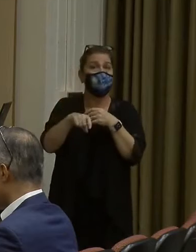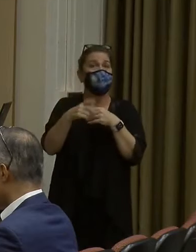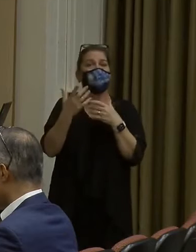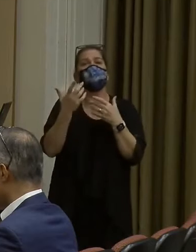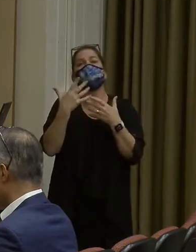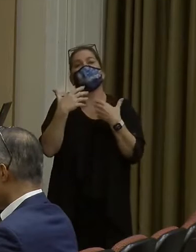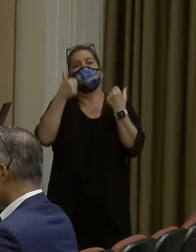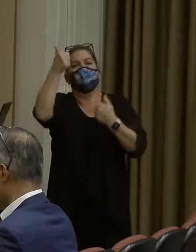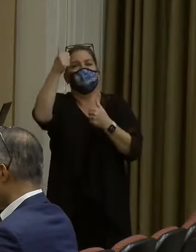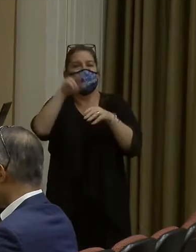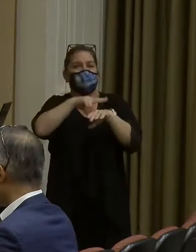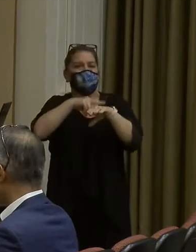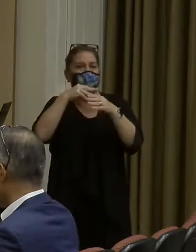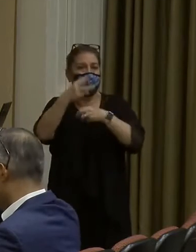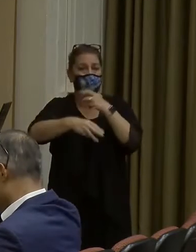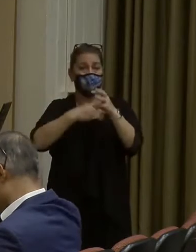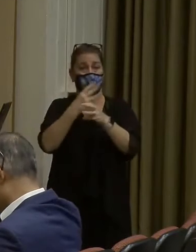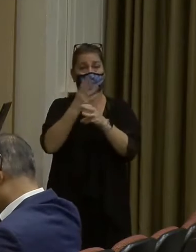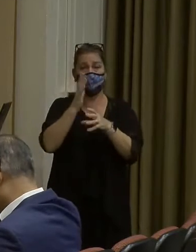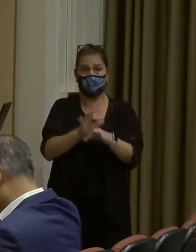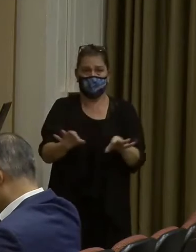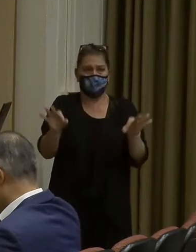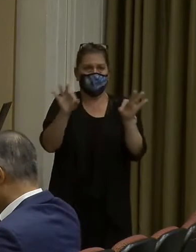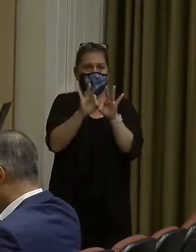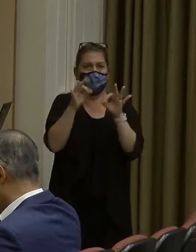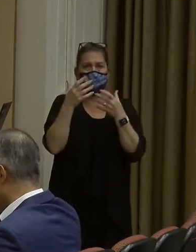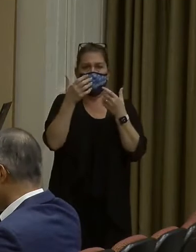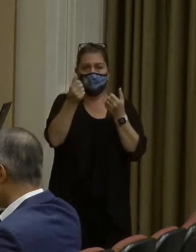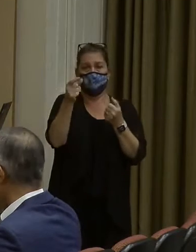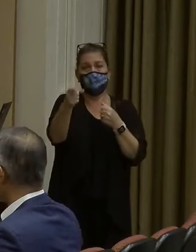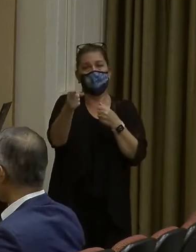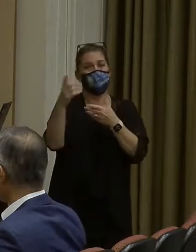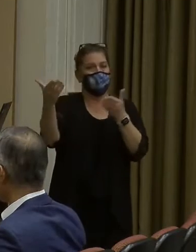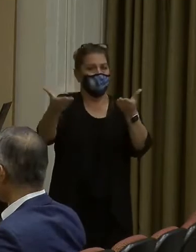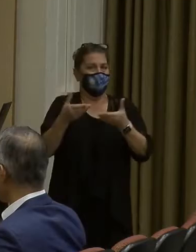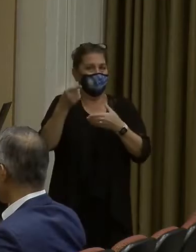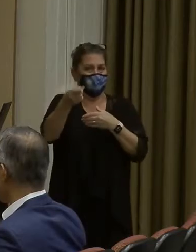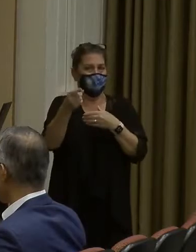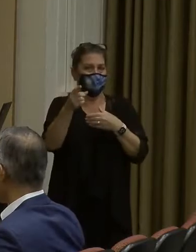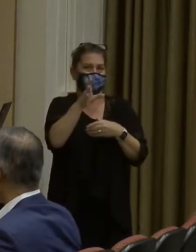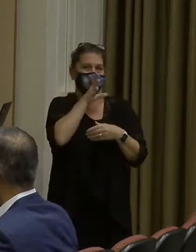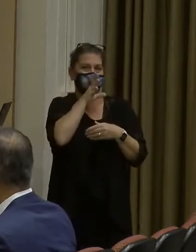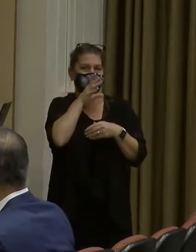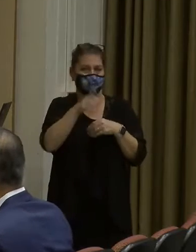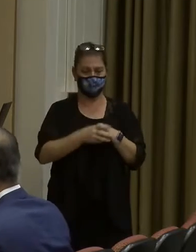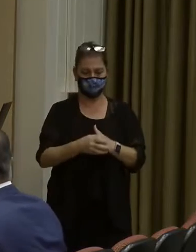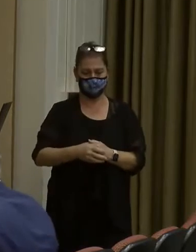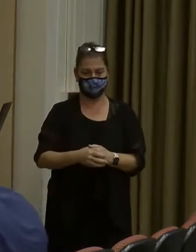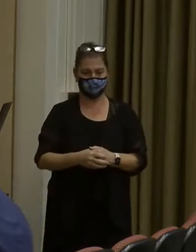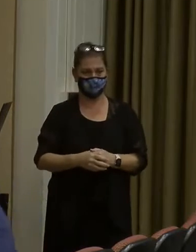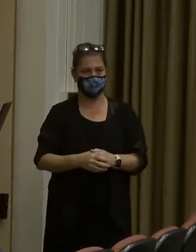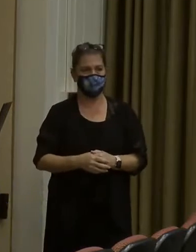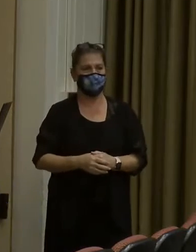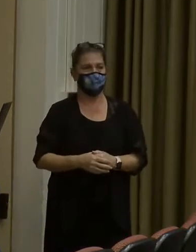world. It is now my distinct pleasure to welcome Mr. Dawes to the podium to provide his keynote address.